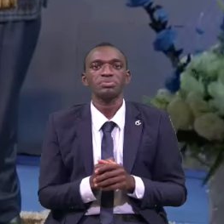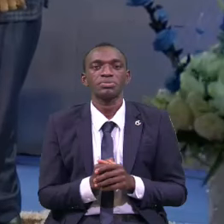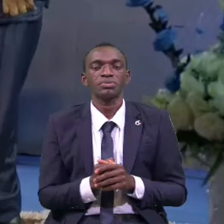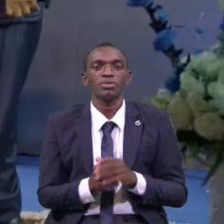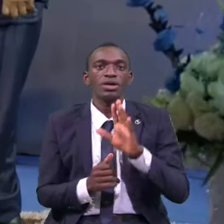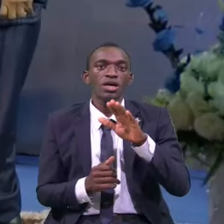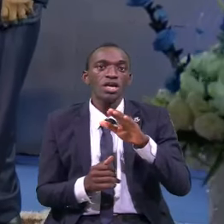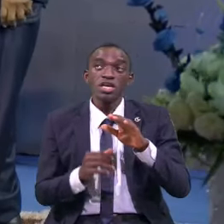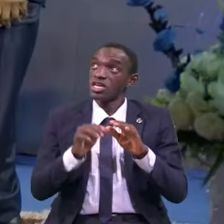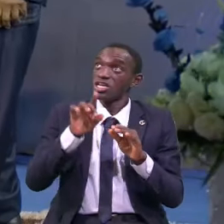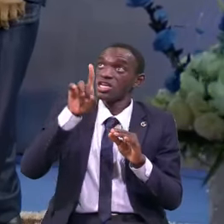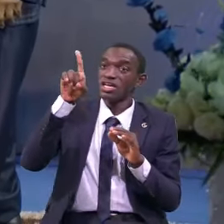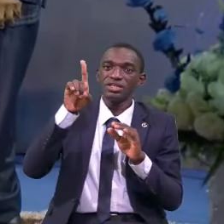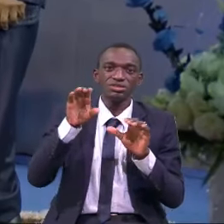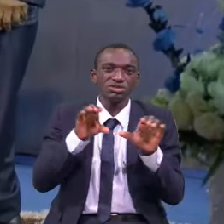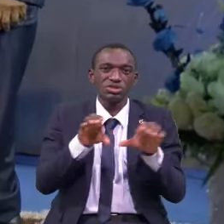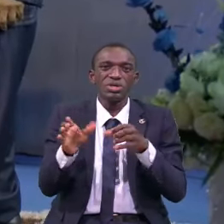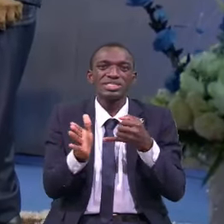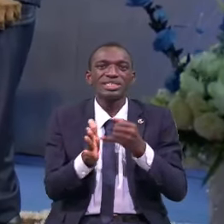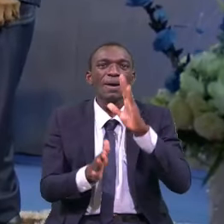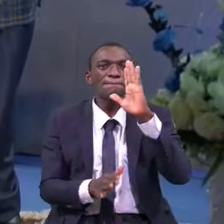He does it by one touch.